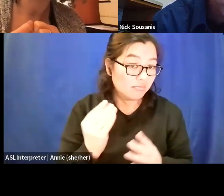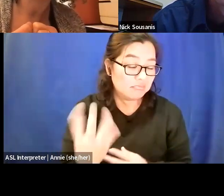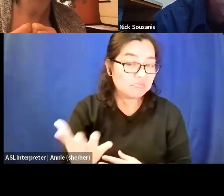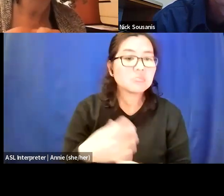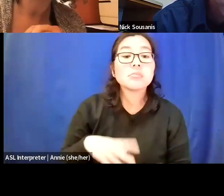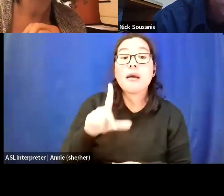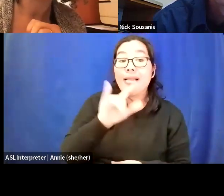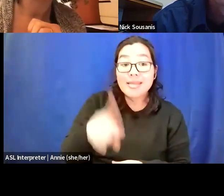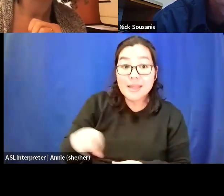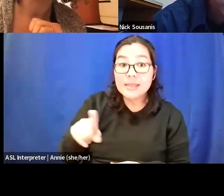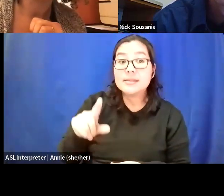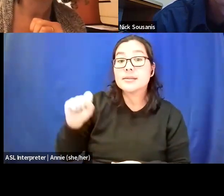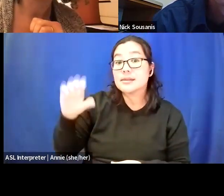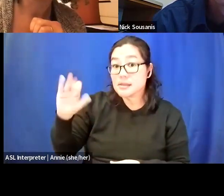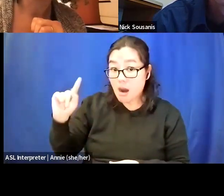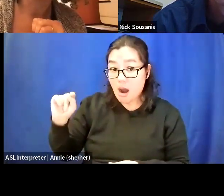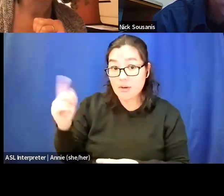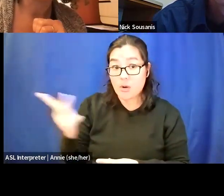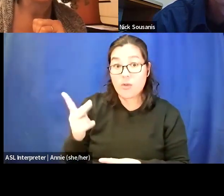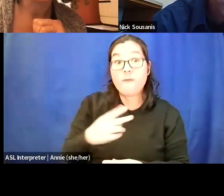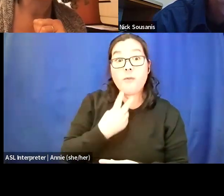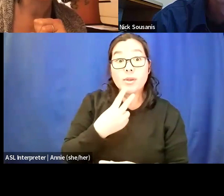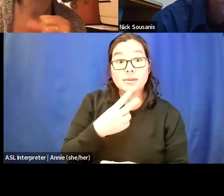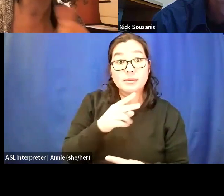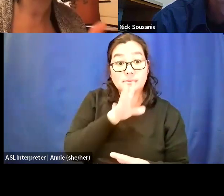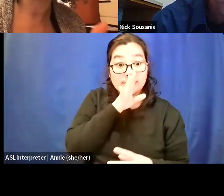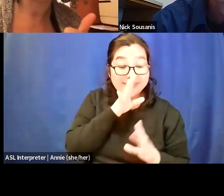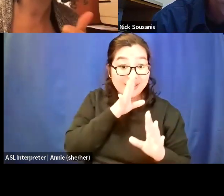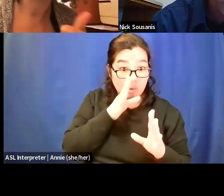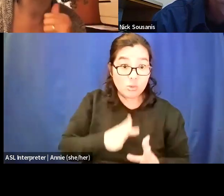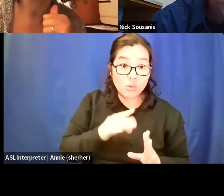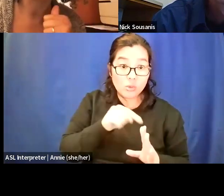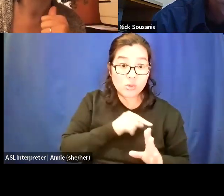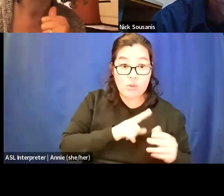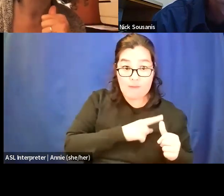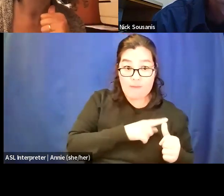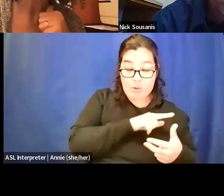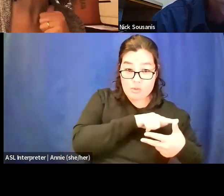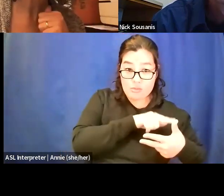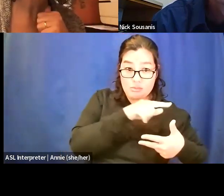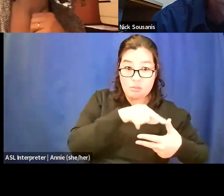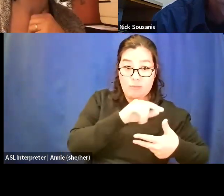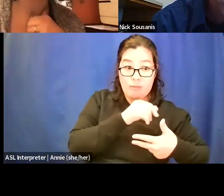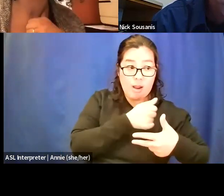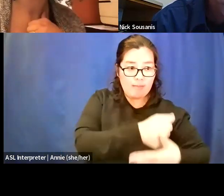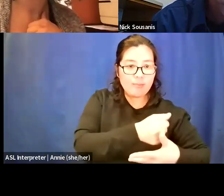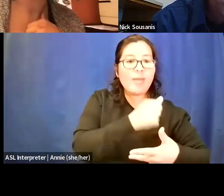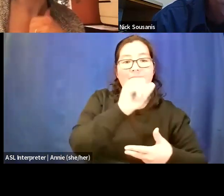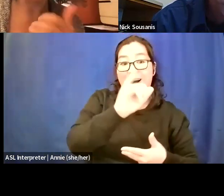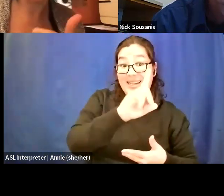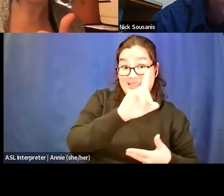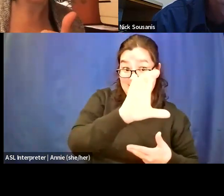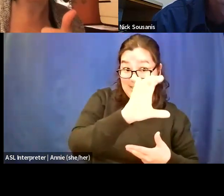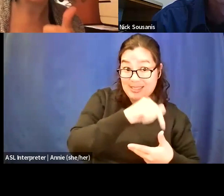Liz and Scott, who are on the first track with IDC,